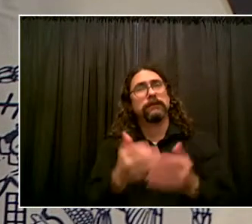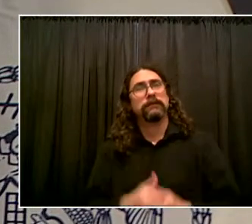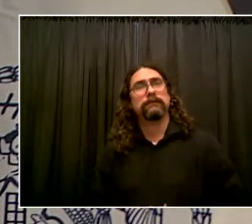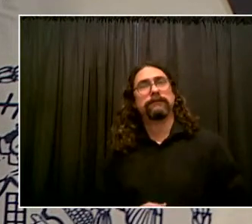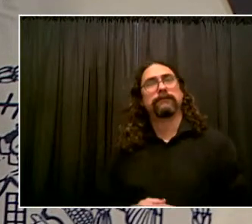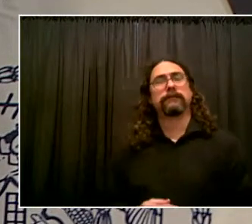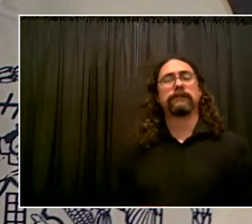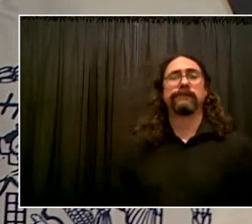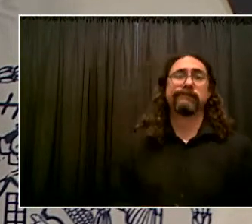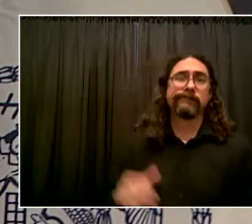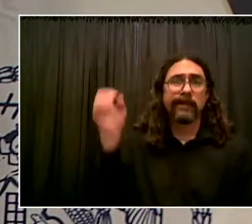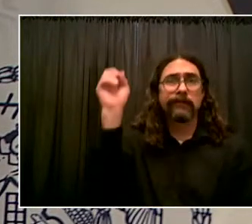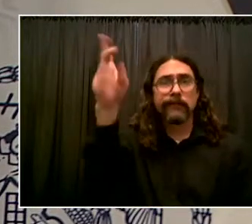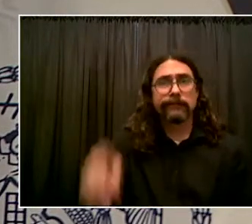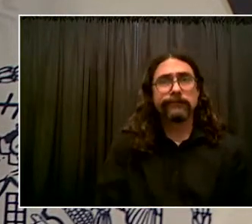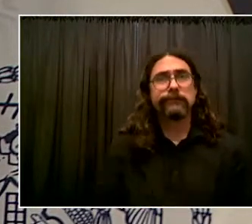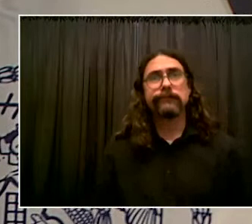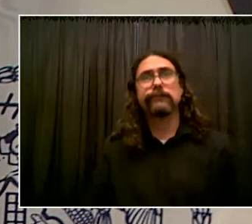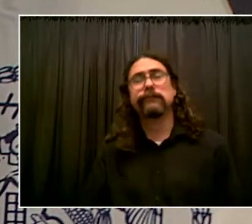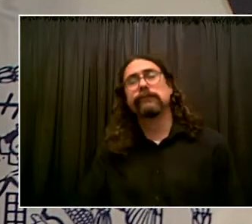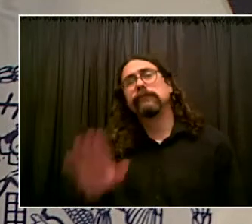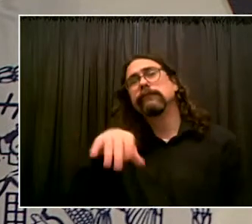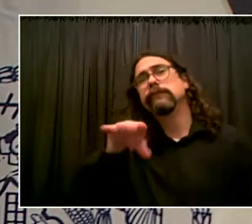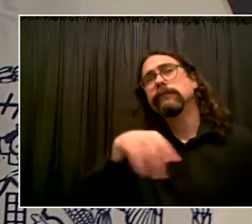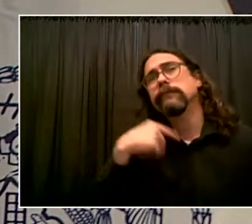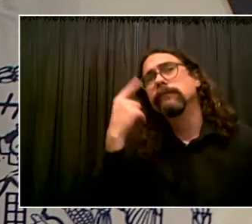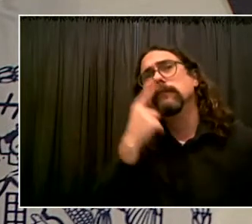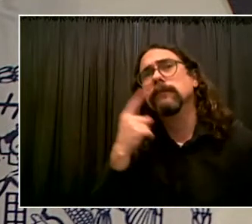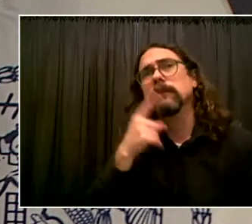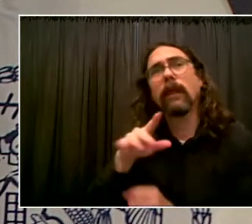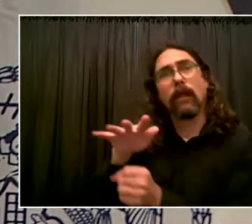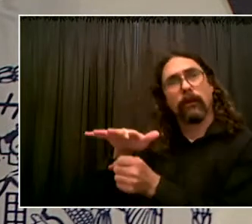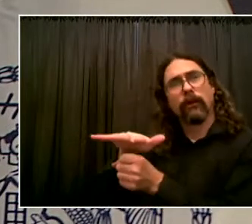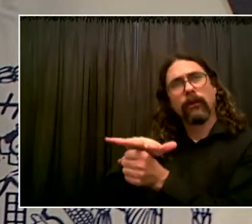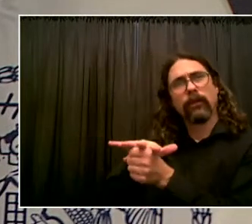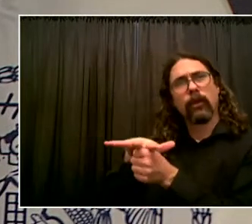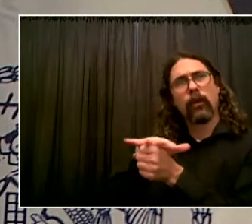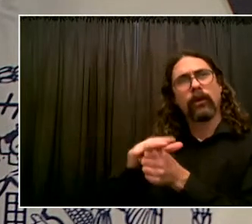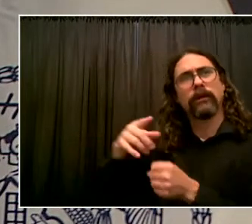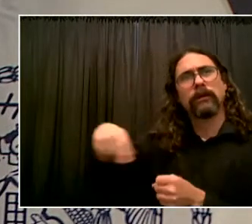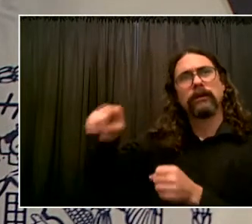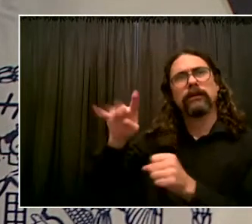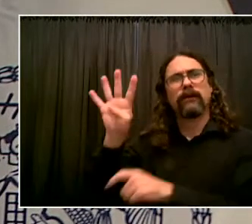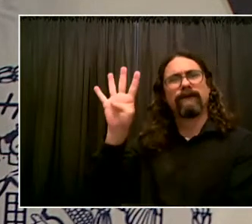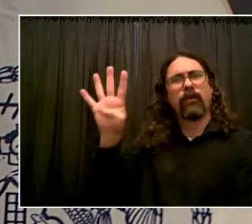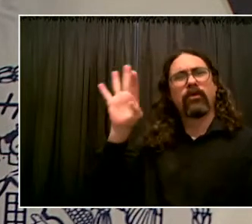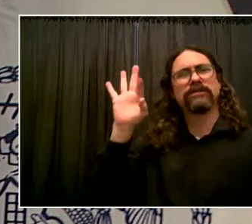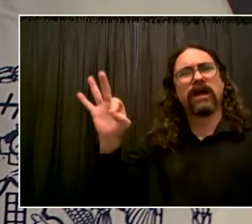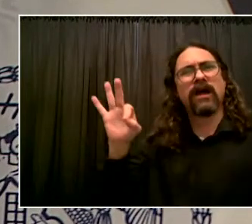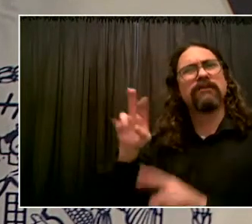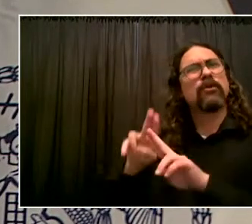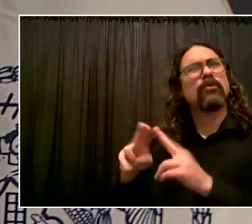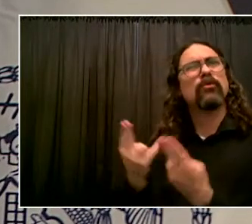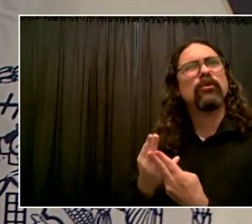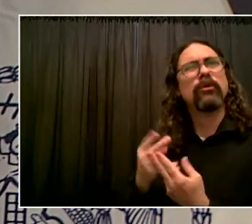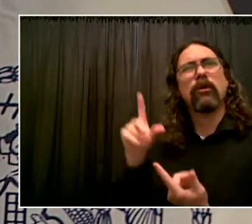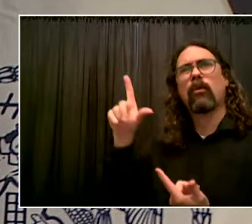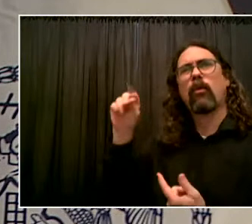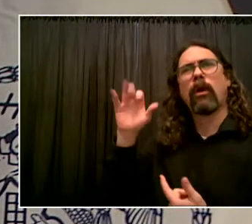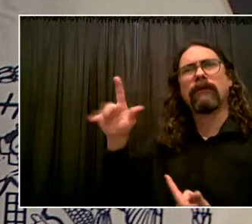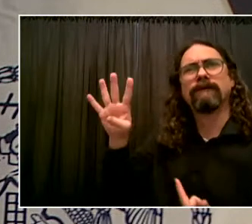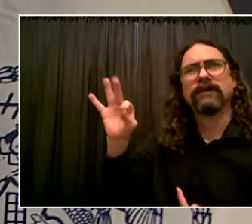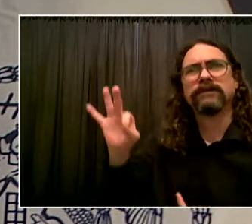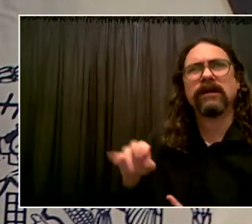Eddie Rodriguez, DC 37, they represent the 911 call takers and dispatchers who've been so slammed